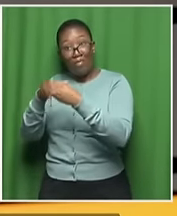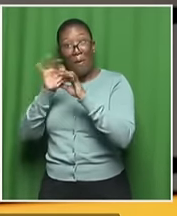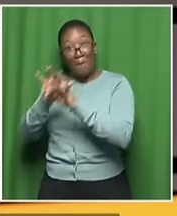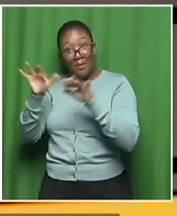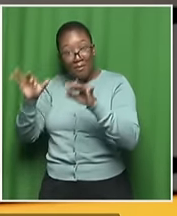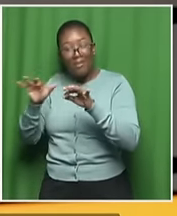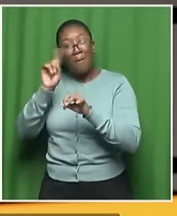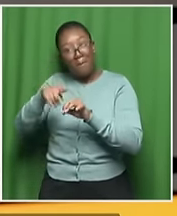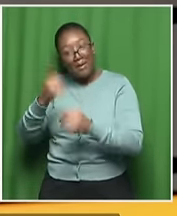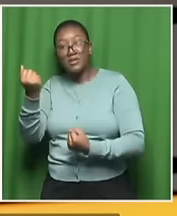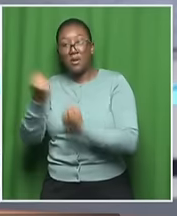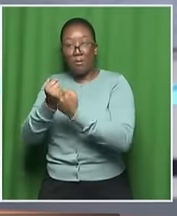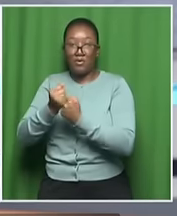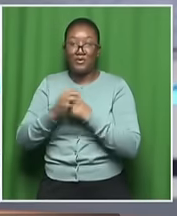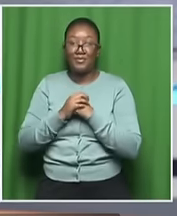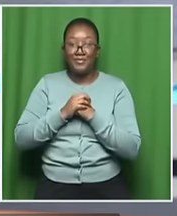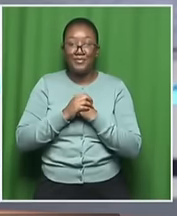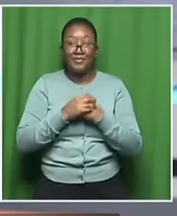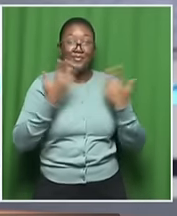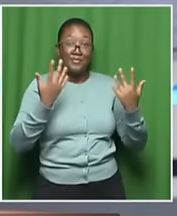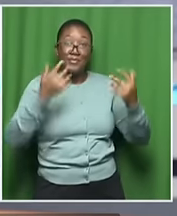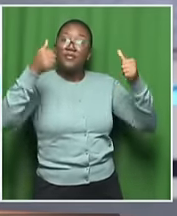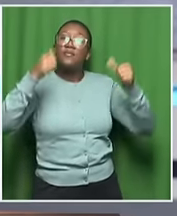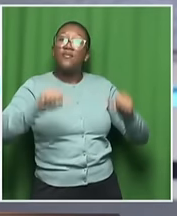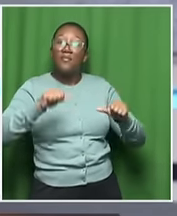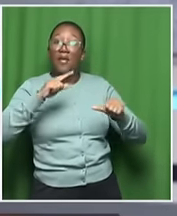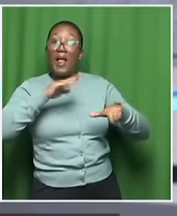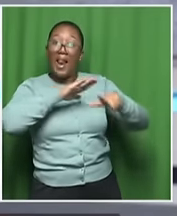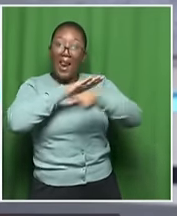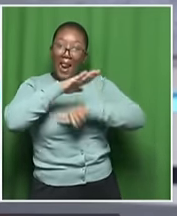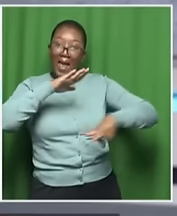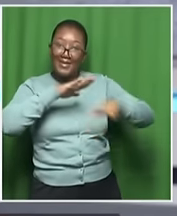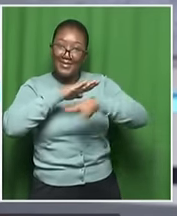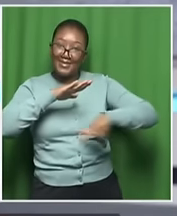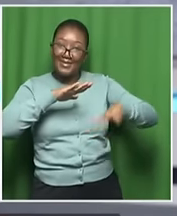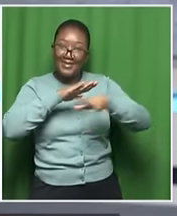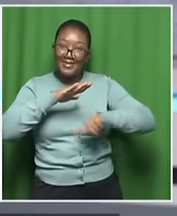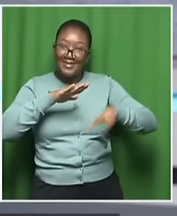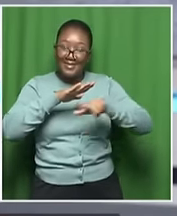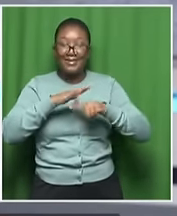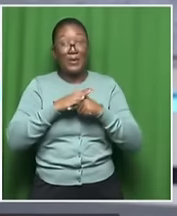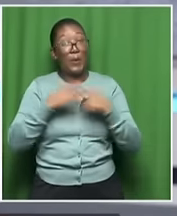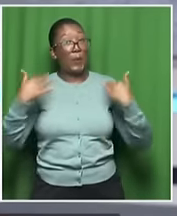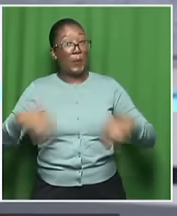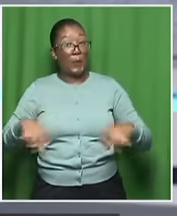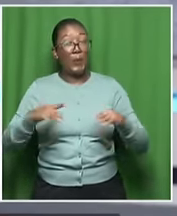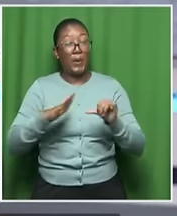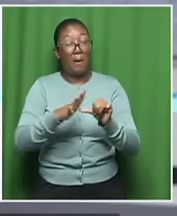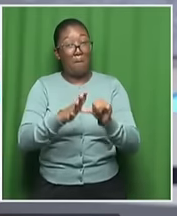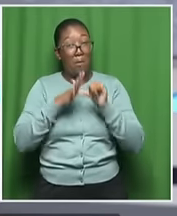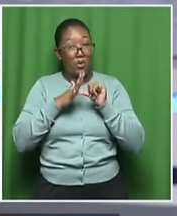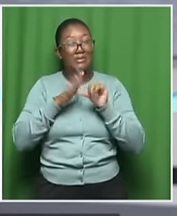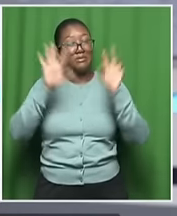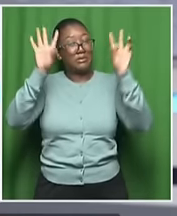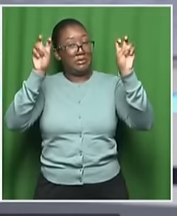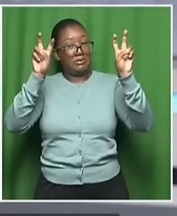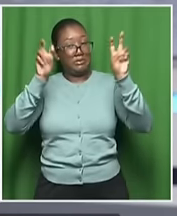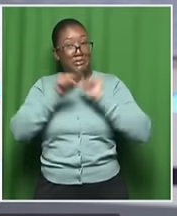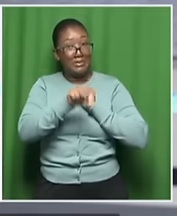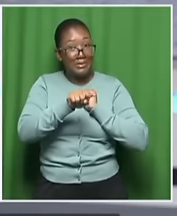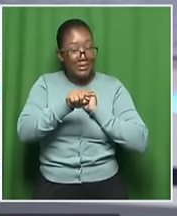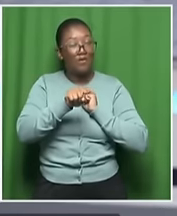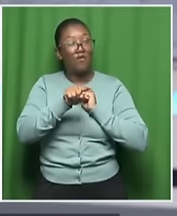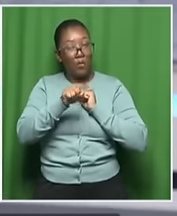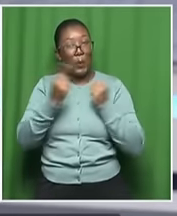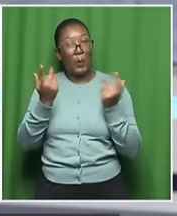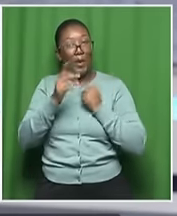Africa as well. So the land question is obviously one that's a very important to the Freedom Front Plus